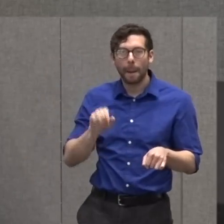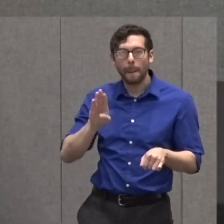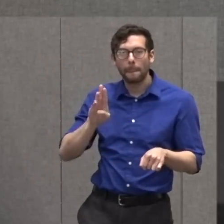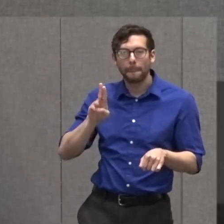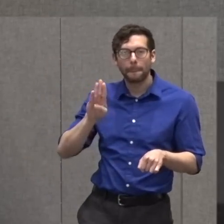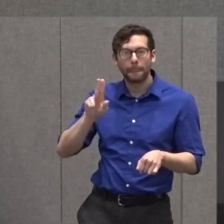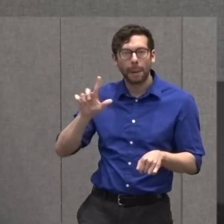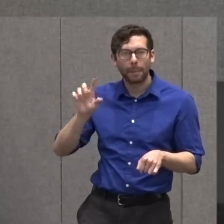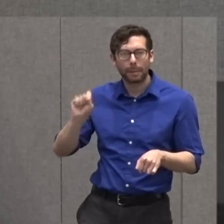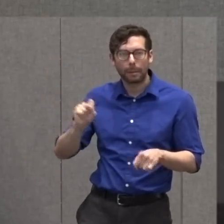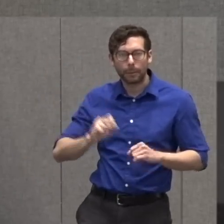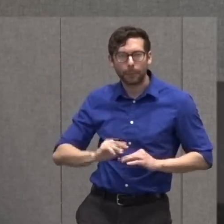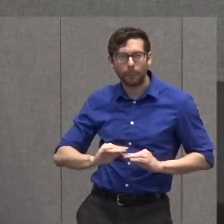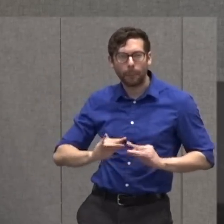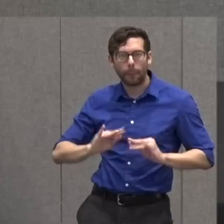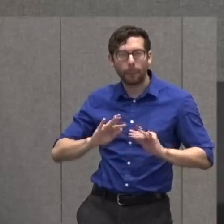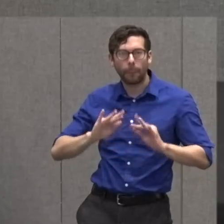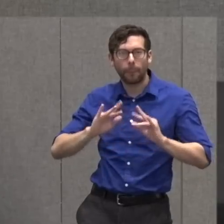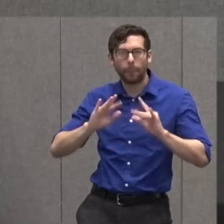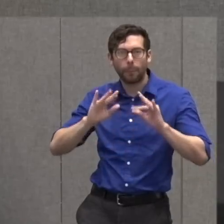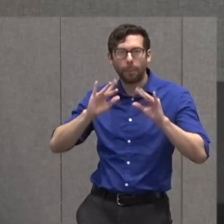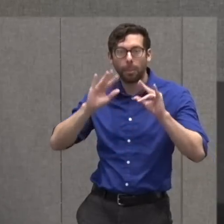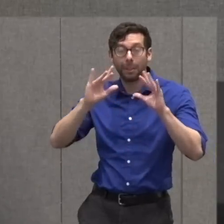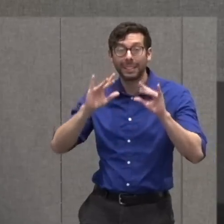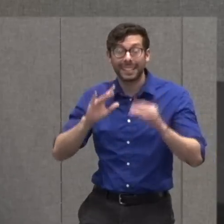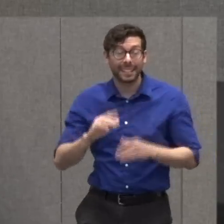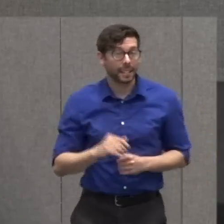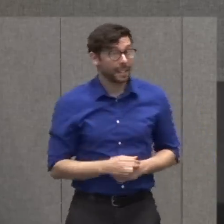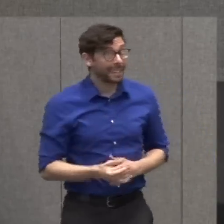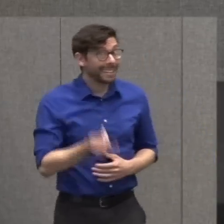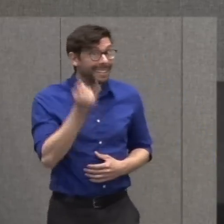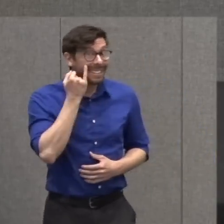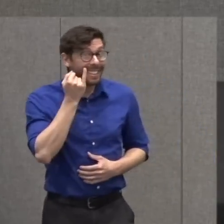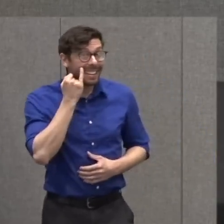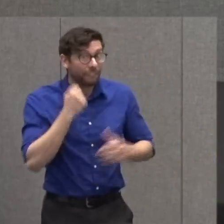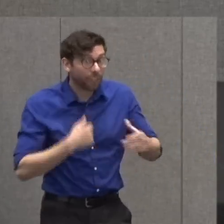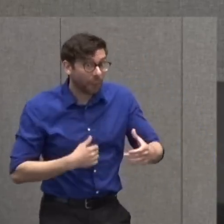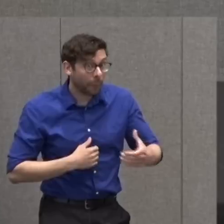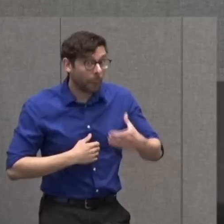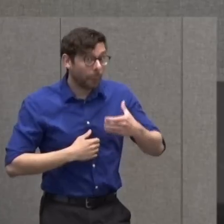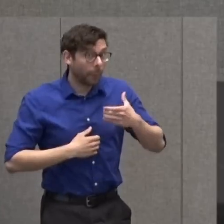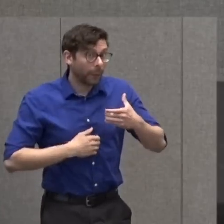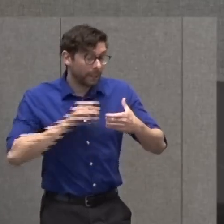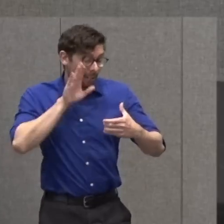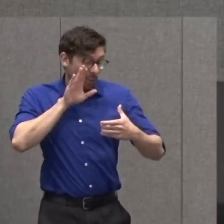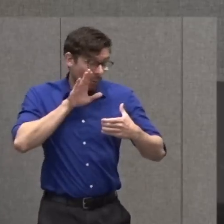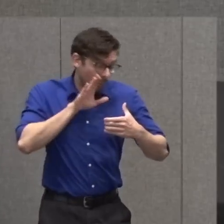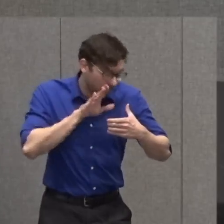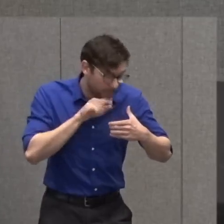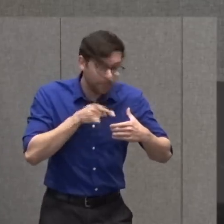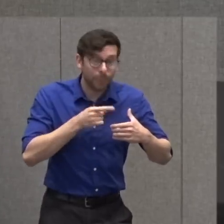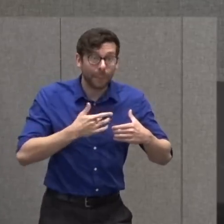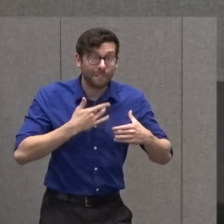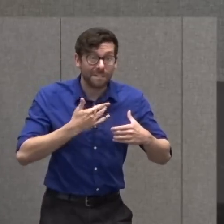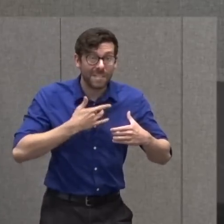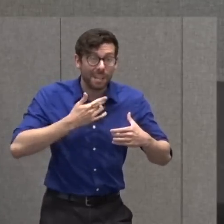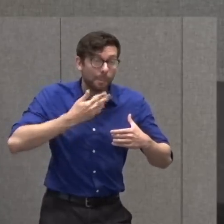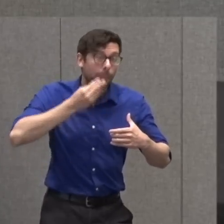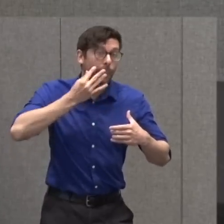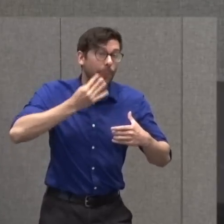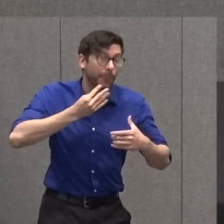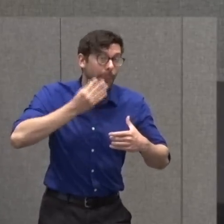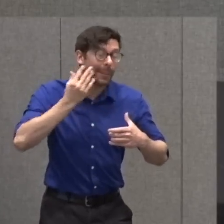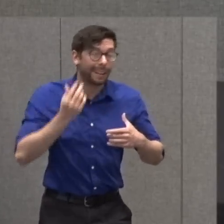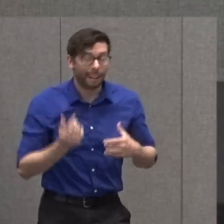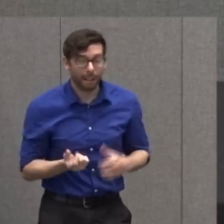to put your face real close, you would feel a little bit of a splash from the bubbles, right? Oh, you could feel wow. the gas coming out. Oh, you